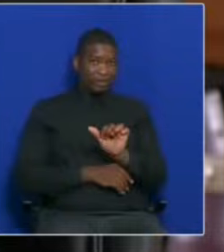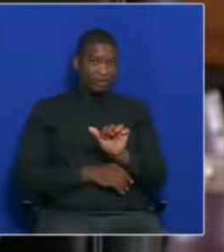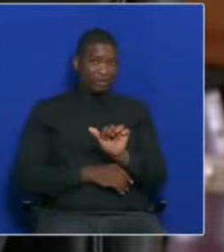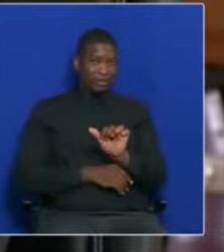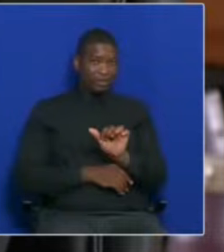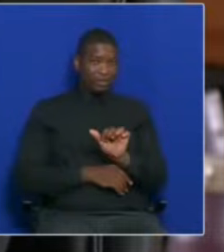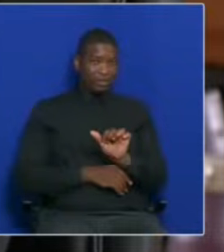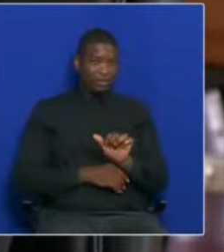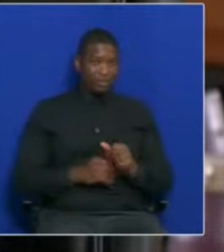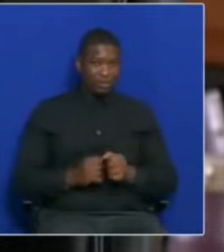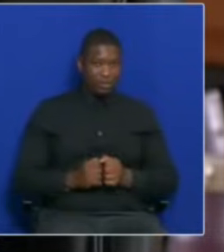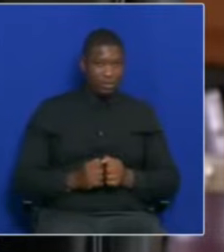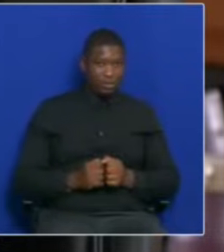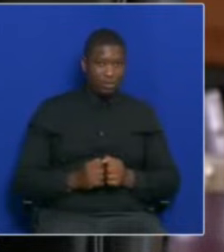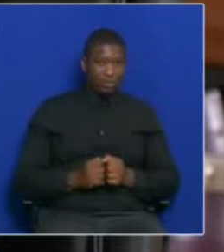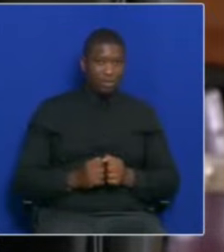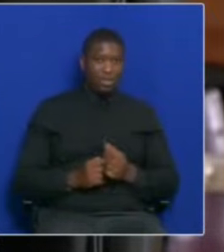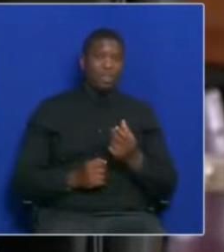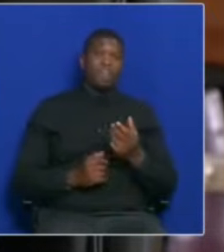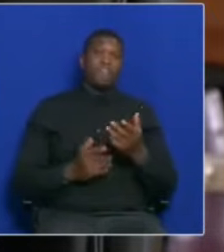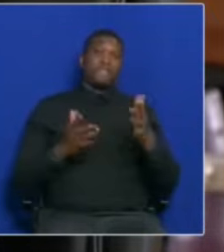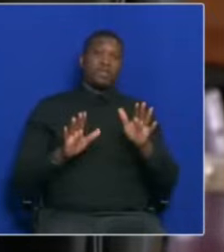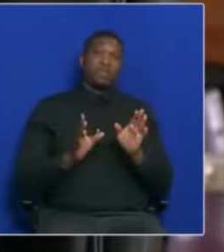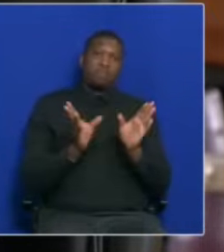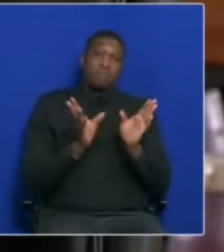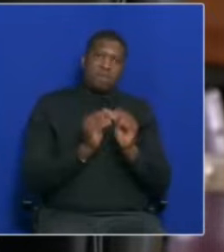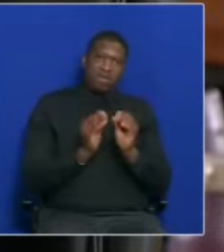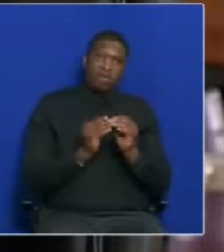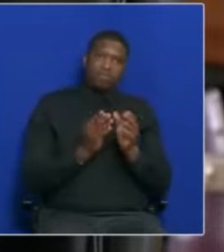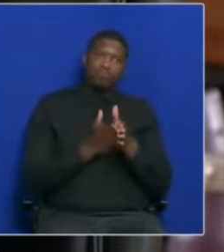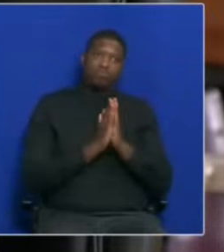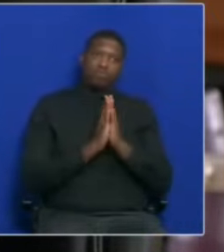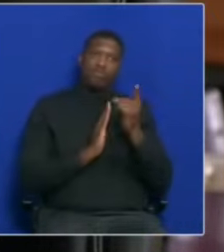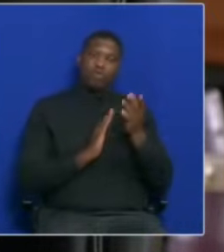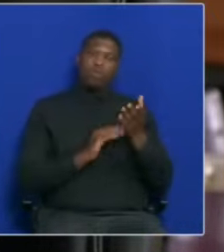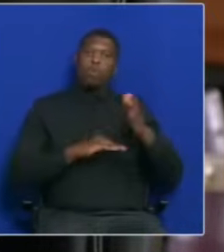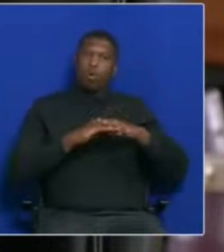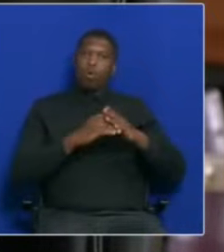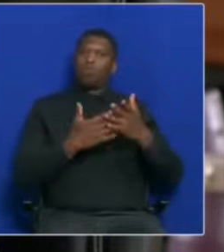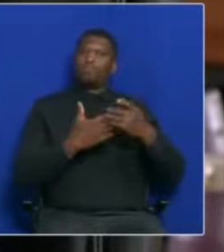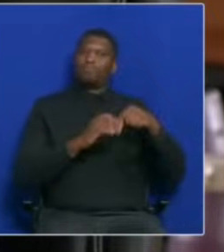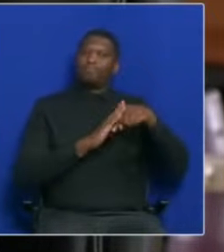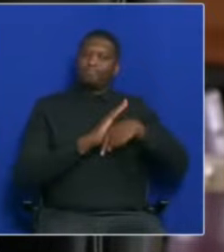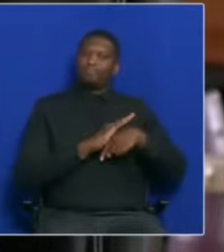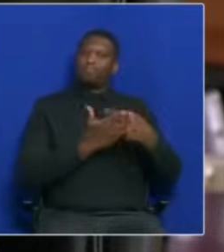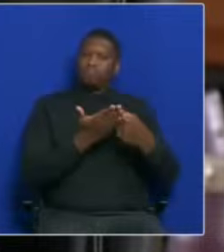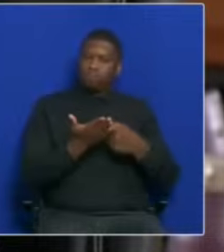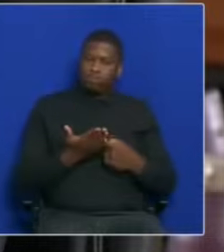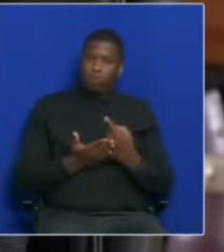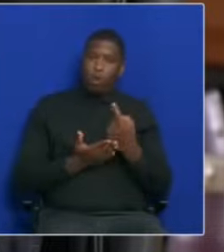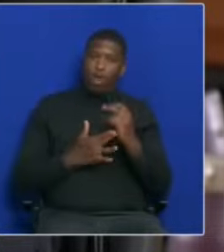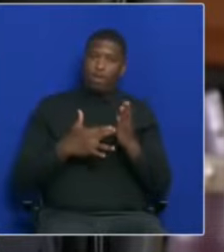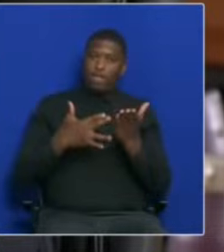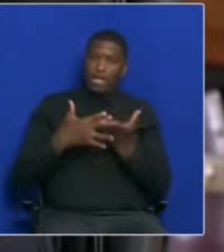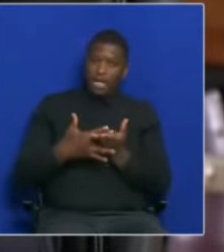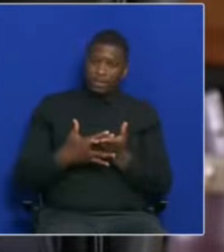there was a meeting request for further particulars in one of the cases. And again, here I'm not sure